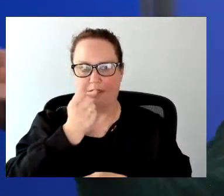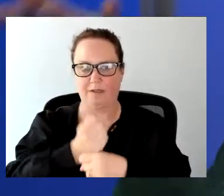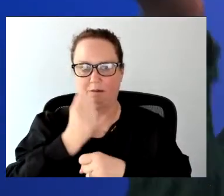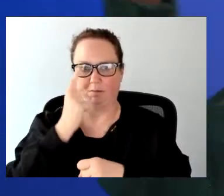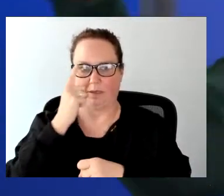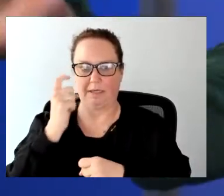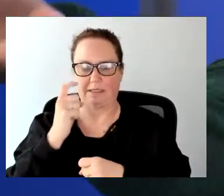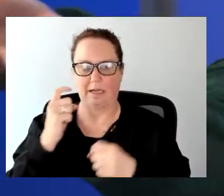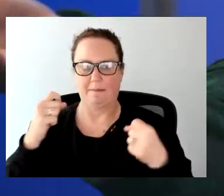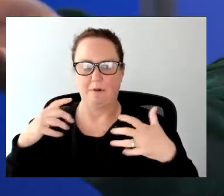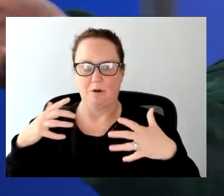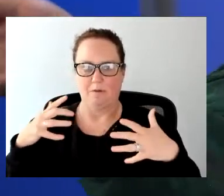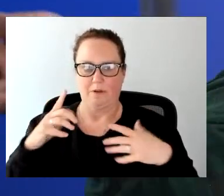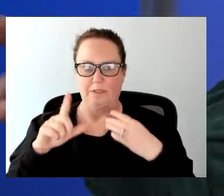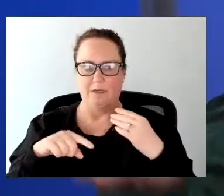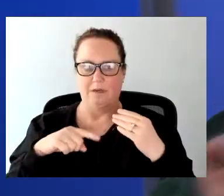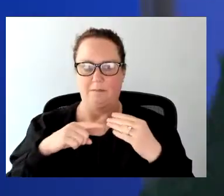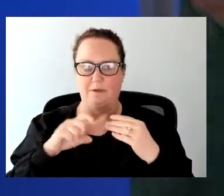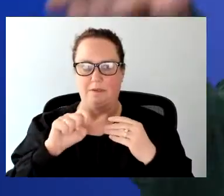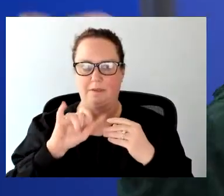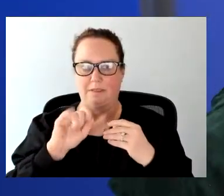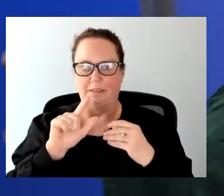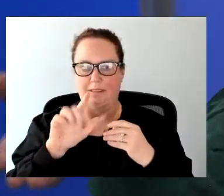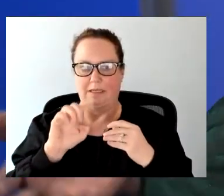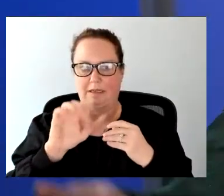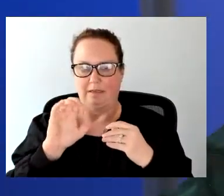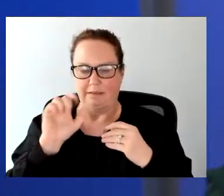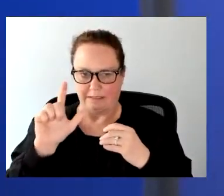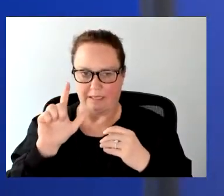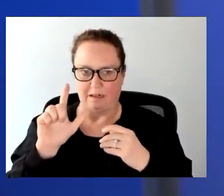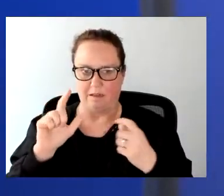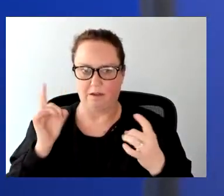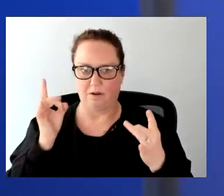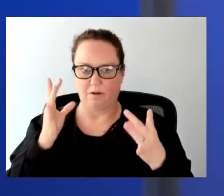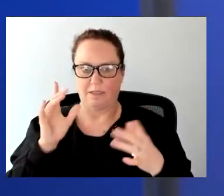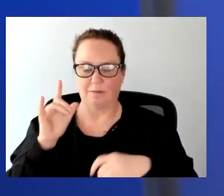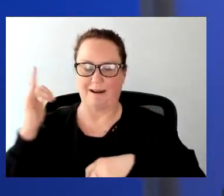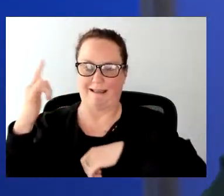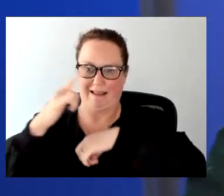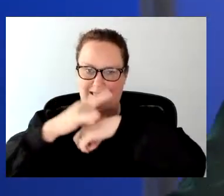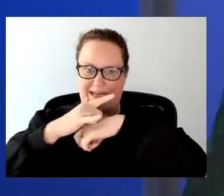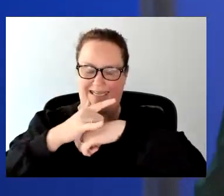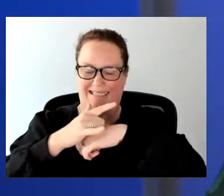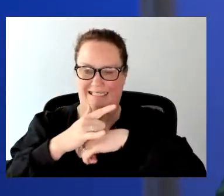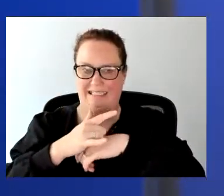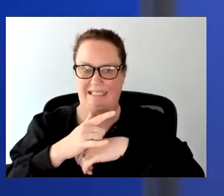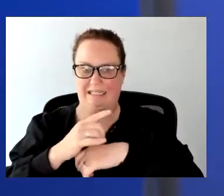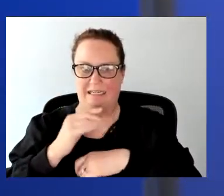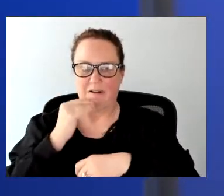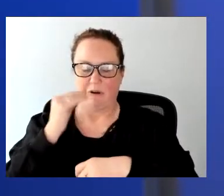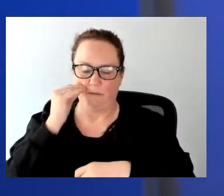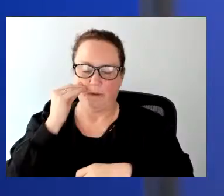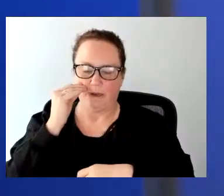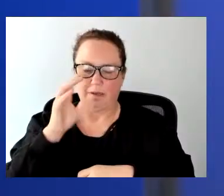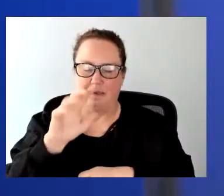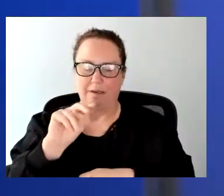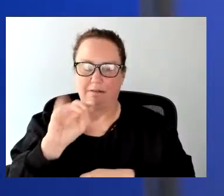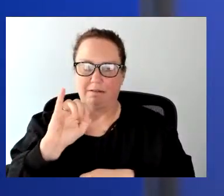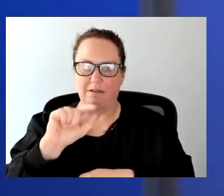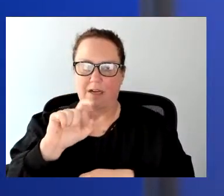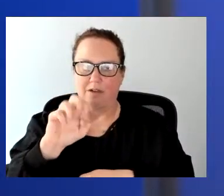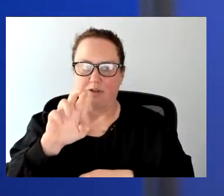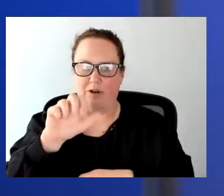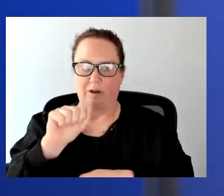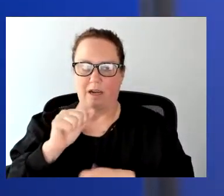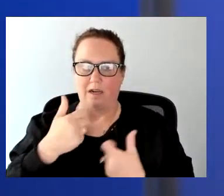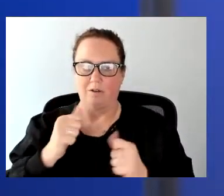nervous about having a sickle cell crisis when I land back home in Nigeria. So I just make the best of